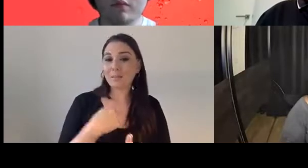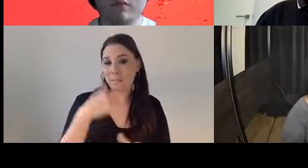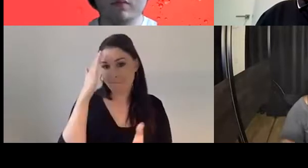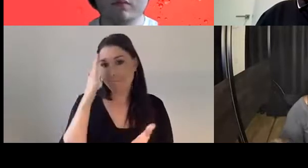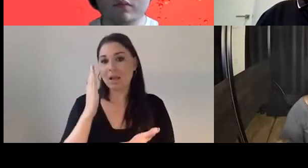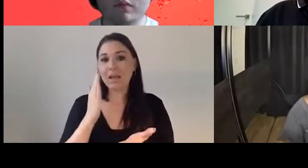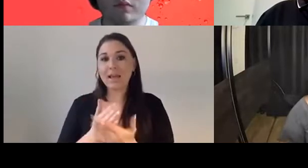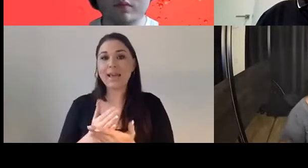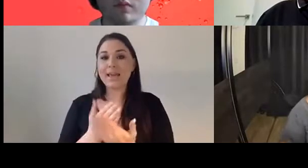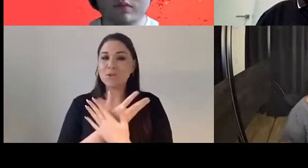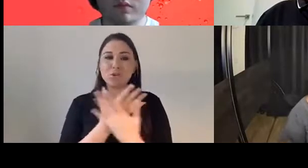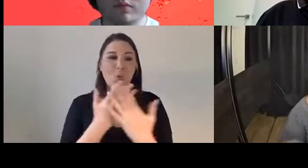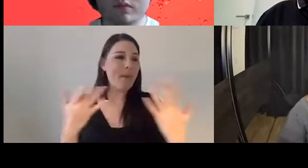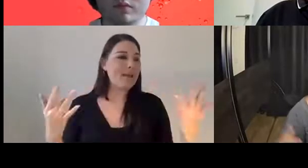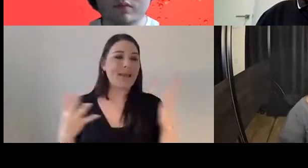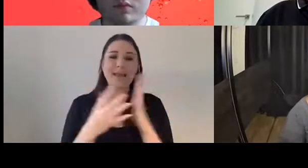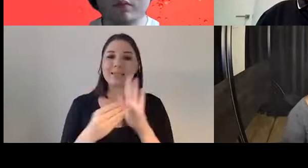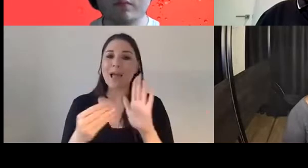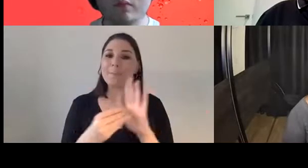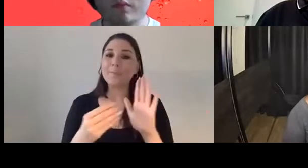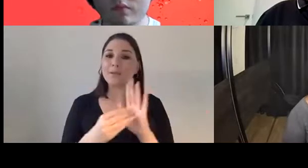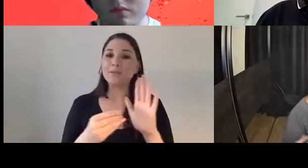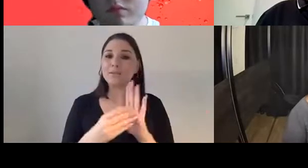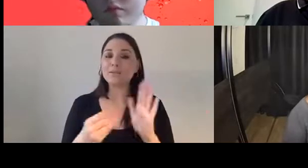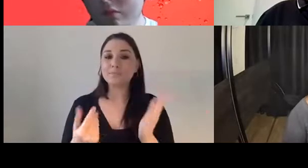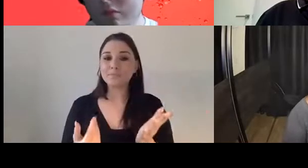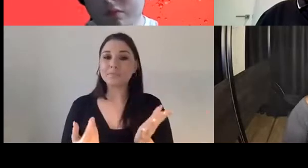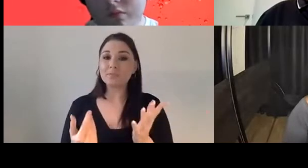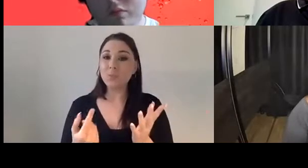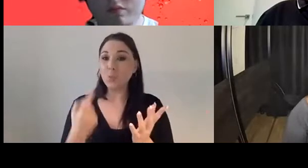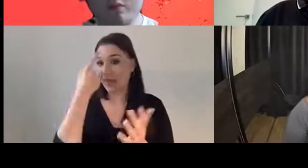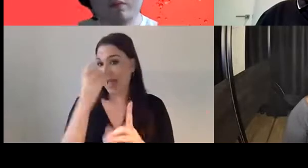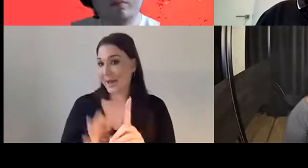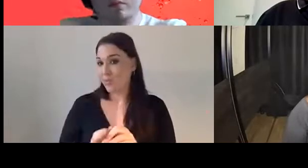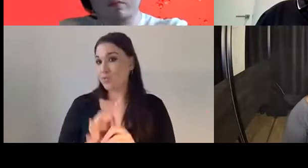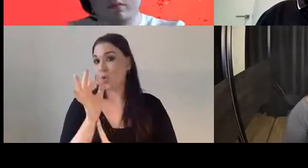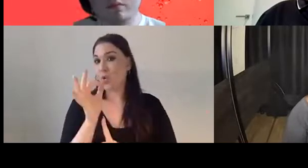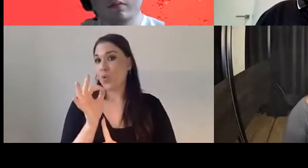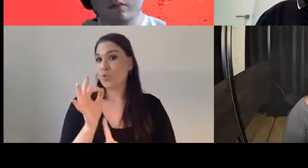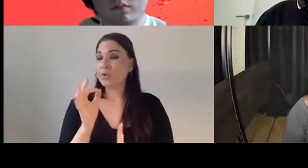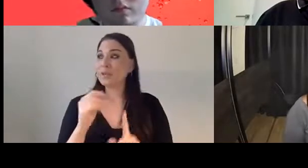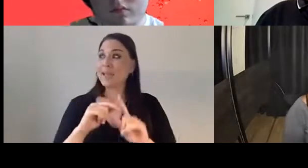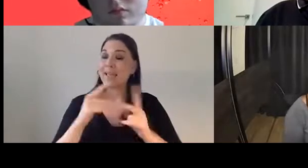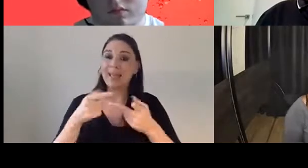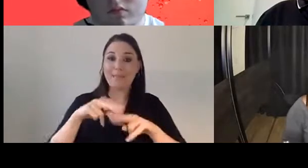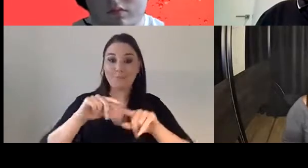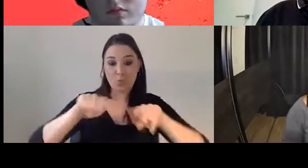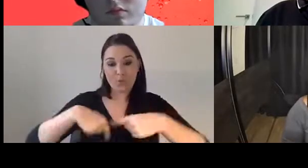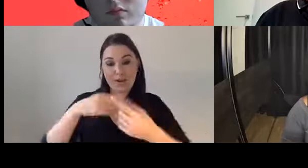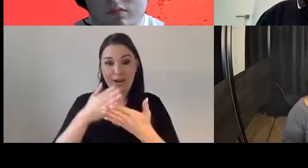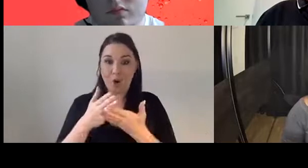that in so many examples that I won't go into that. But I think that if we are also honest and open about that in our